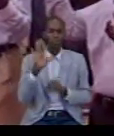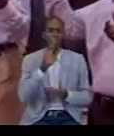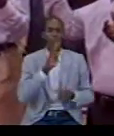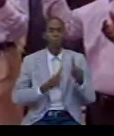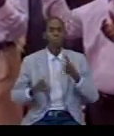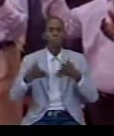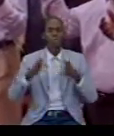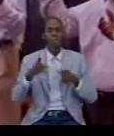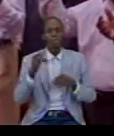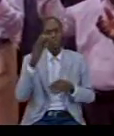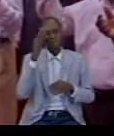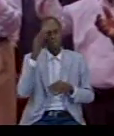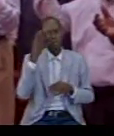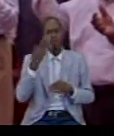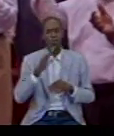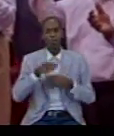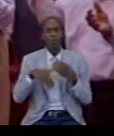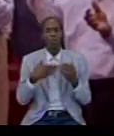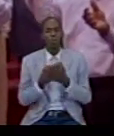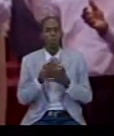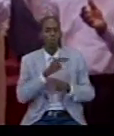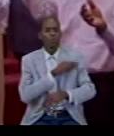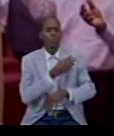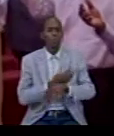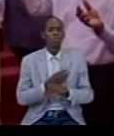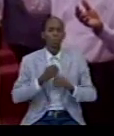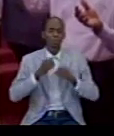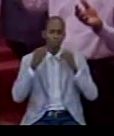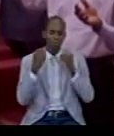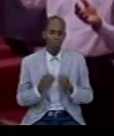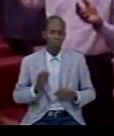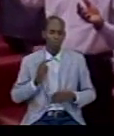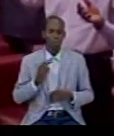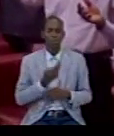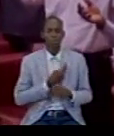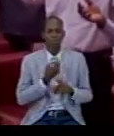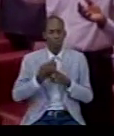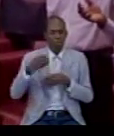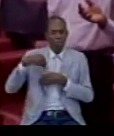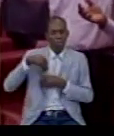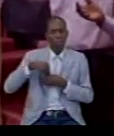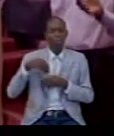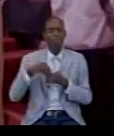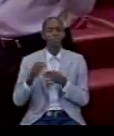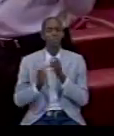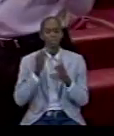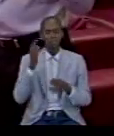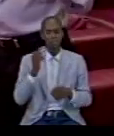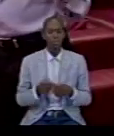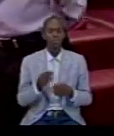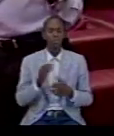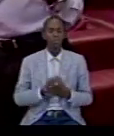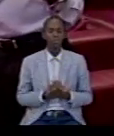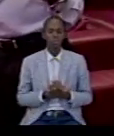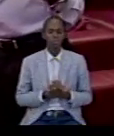the knowledge of the Almighty strengthen us from within in Jesus'